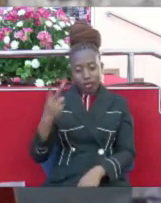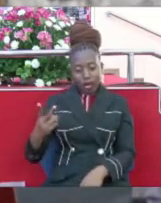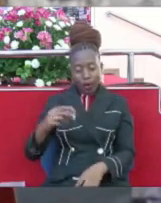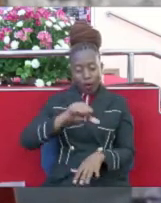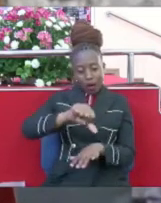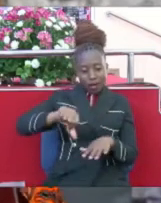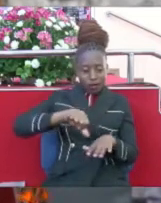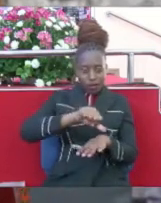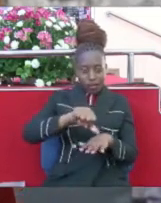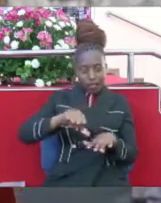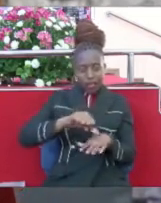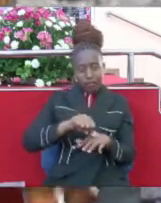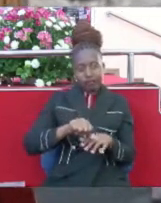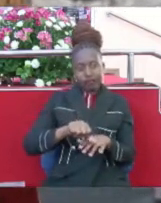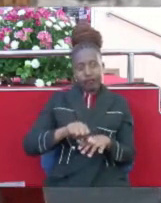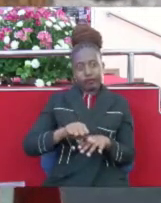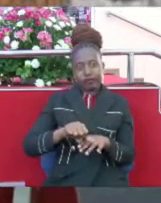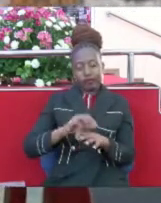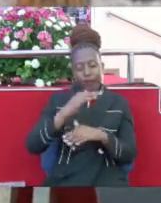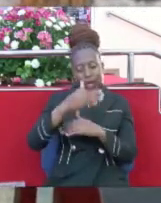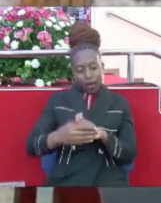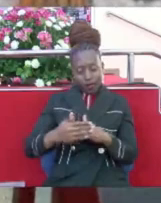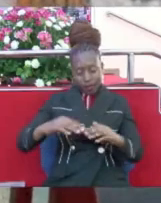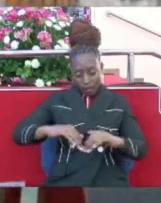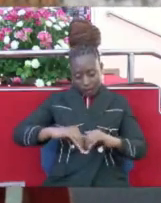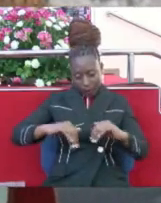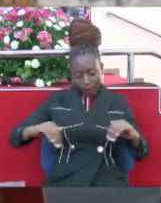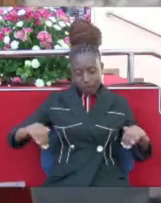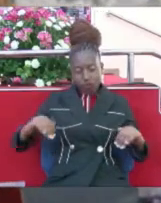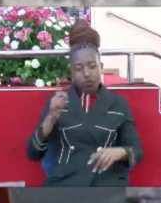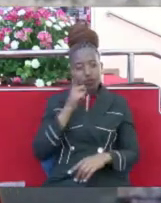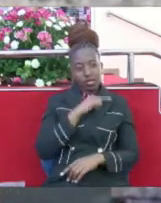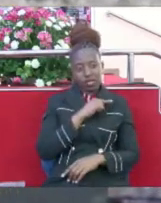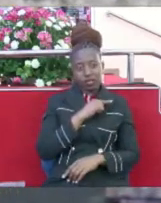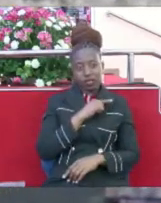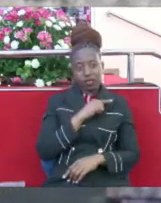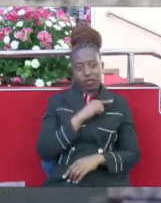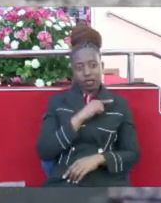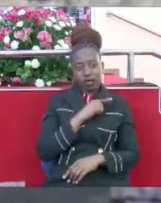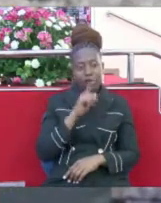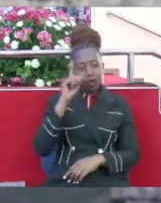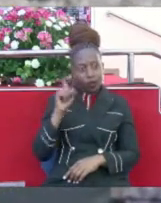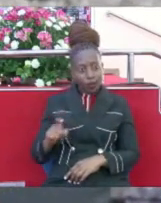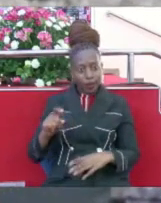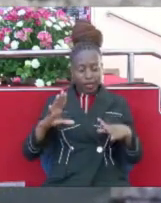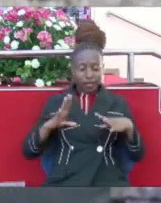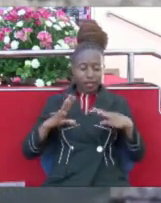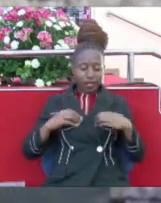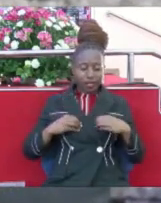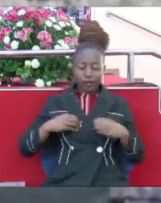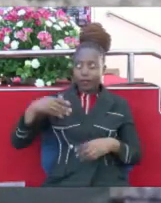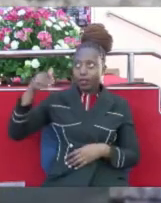anointing, after we have been separated, we must then allow God to transform